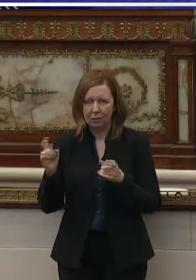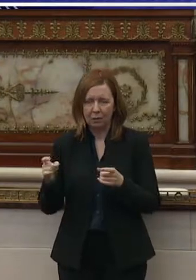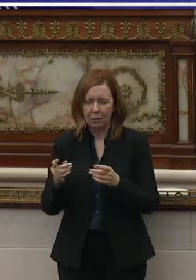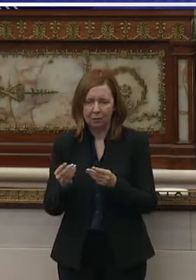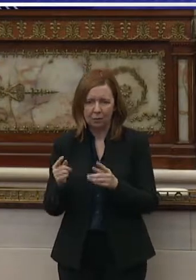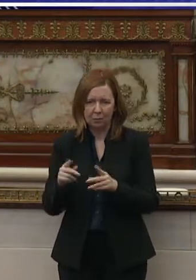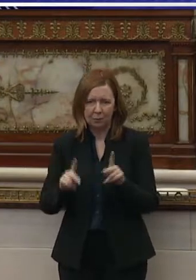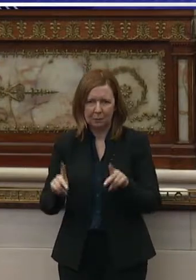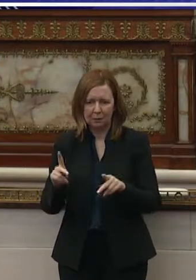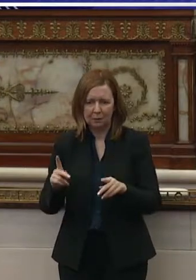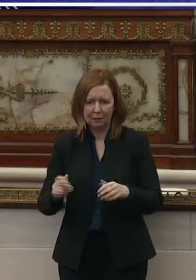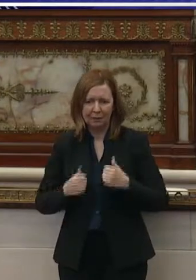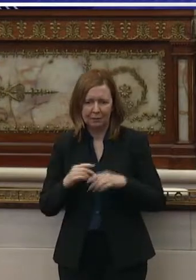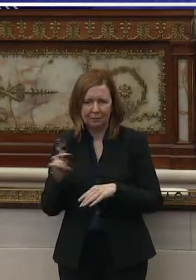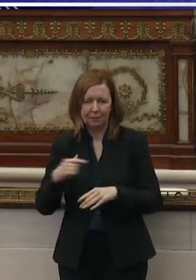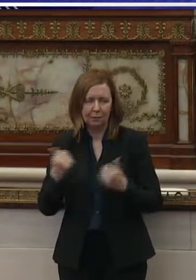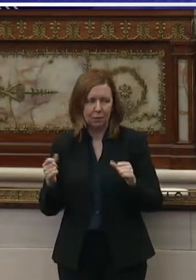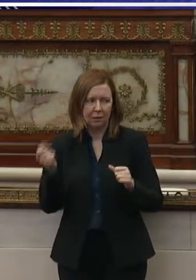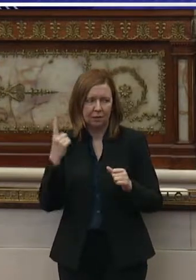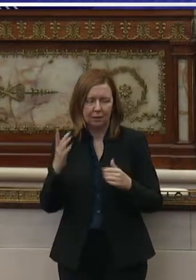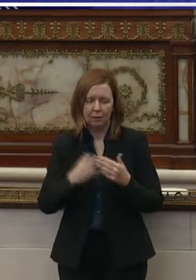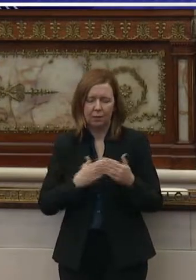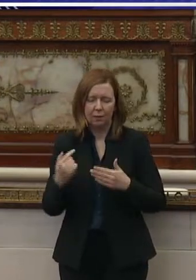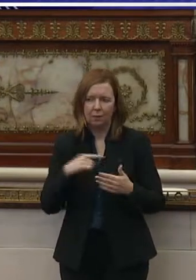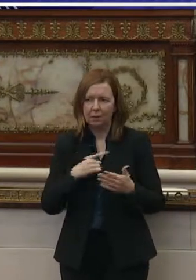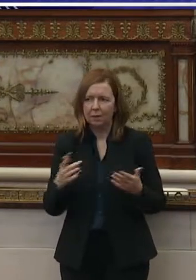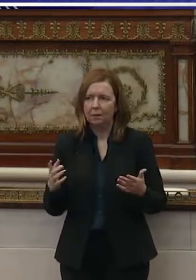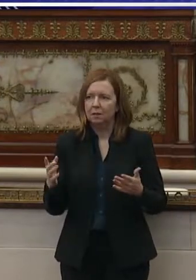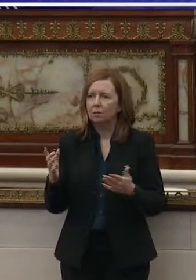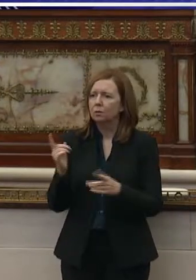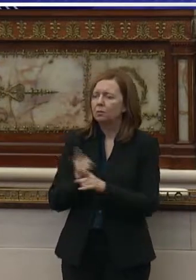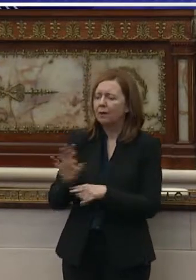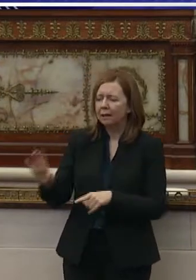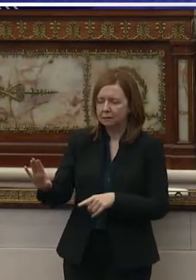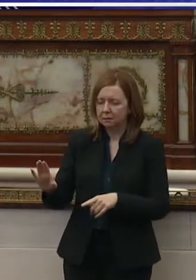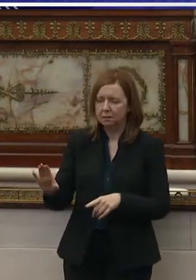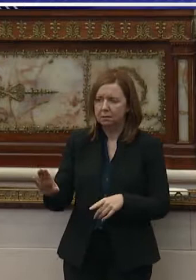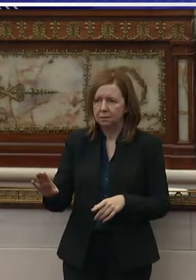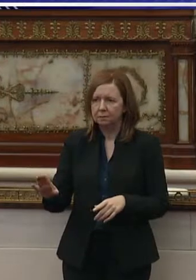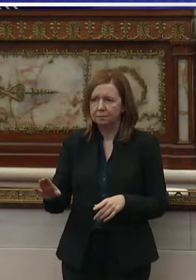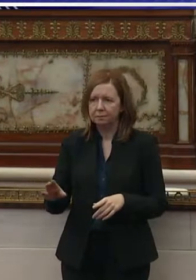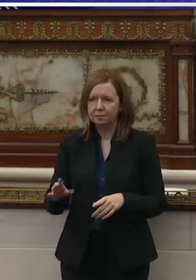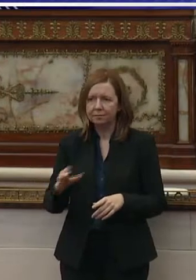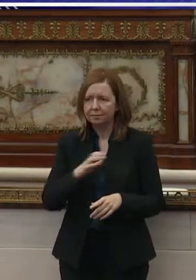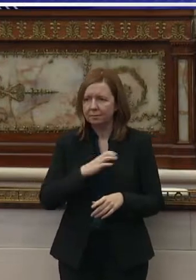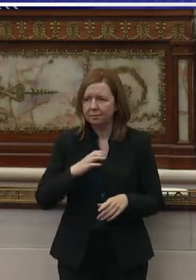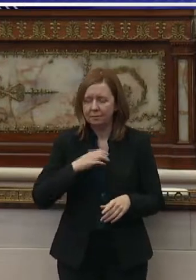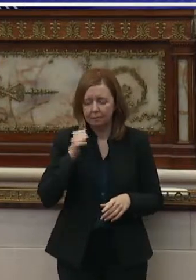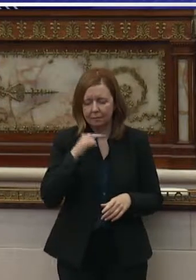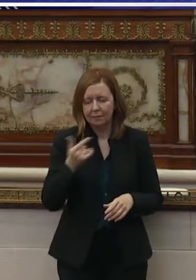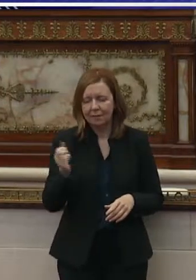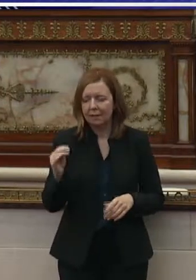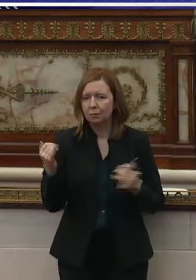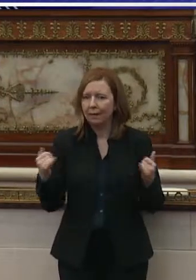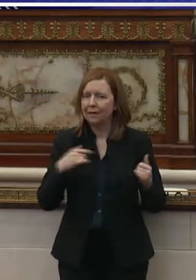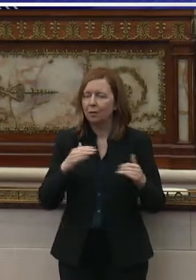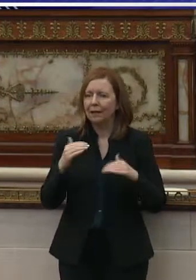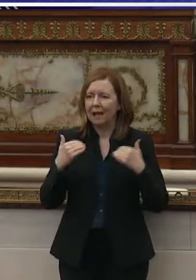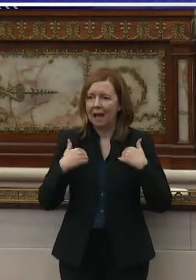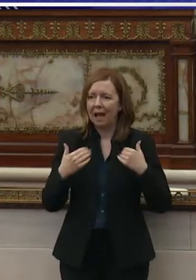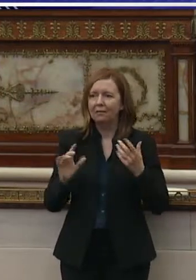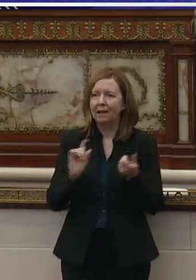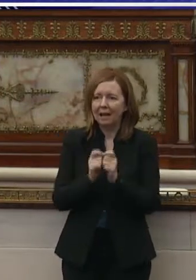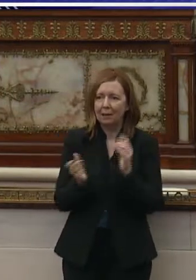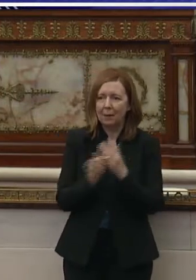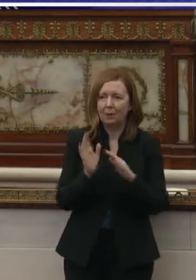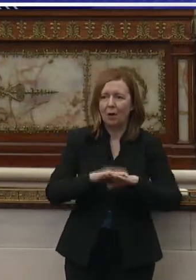to Philadelphians. So I'm just trying to understand whether we're right. Well, Councilwoman Gill, right now we have a bill. We have an amendment